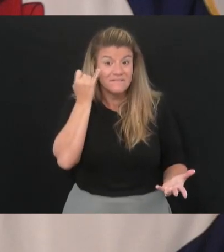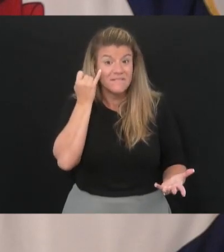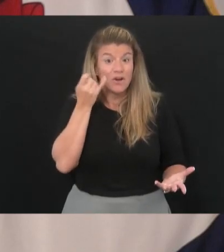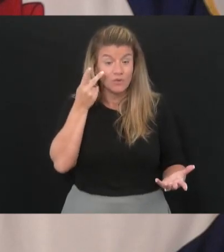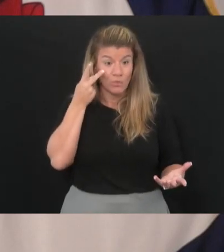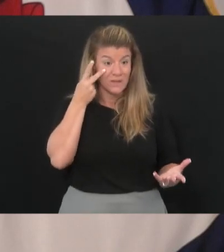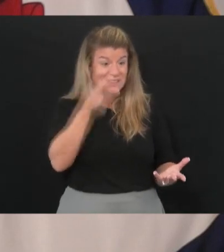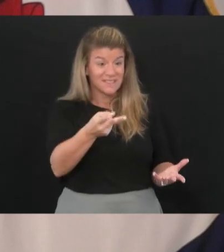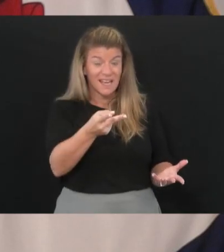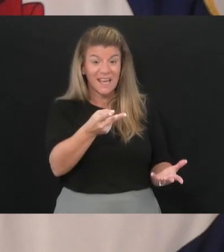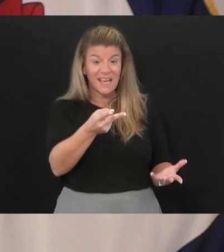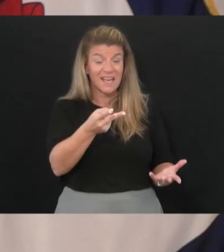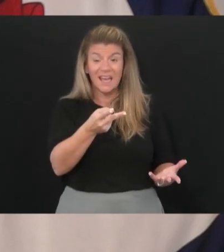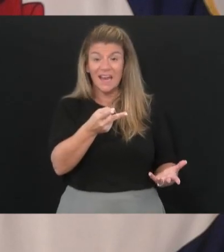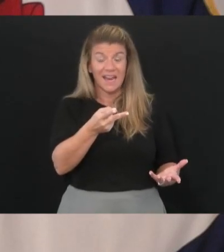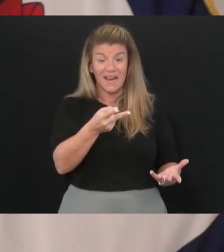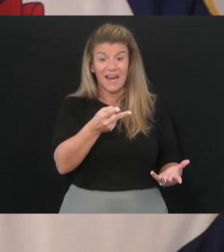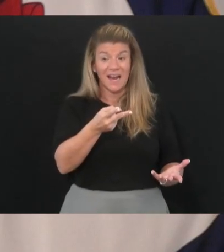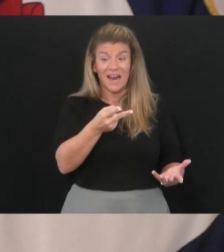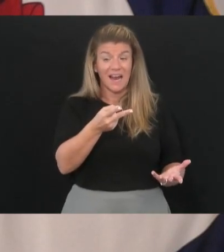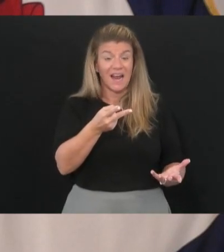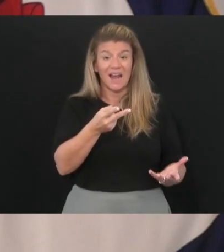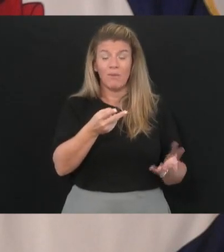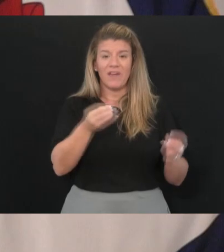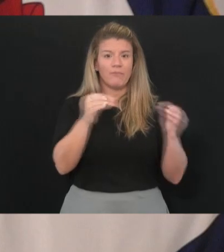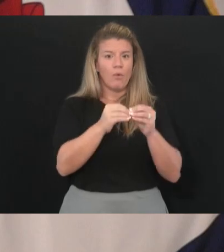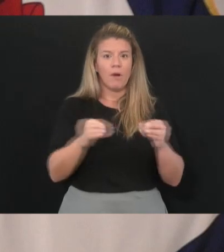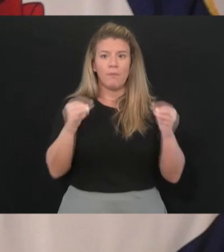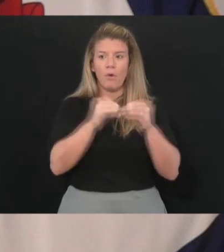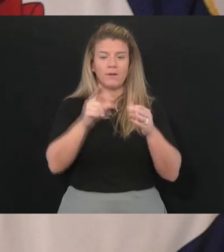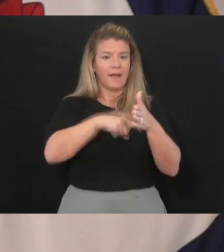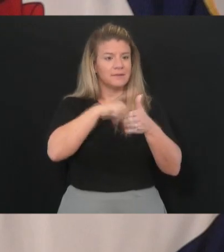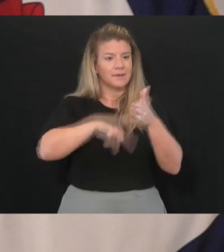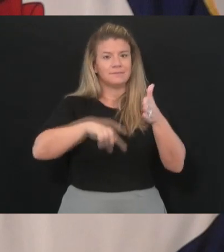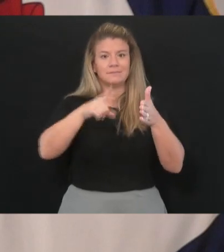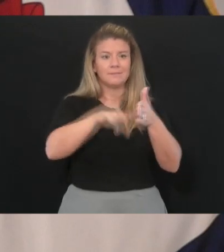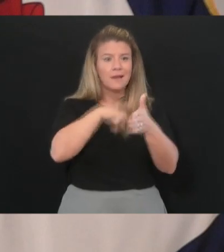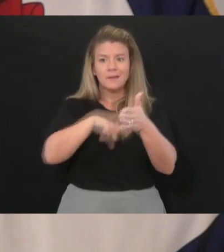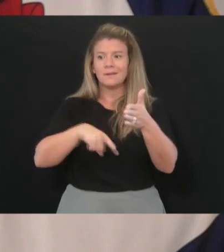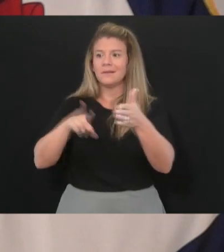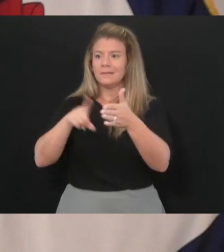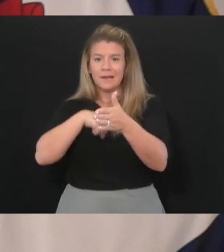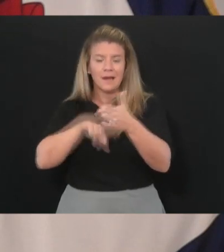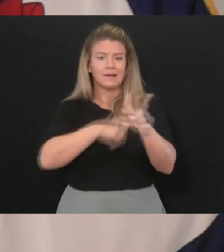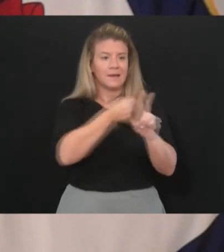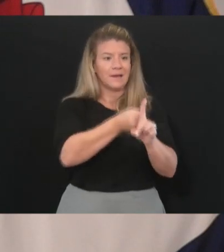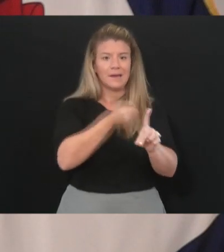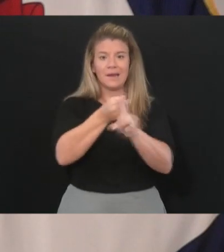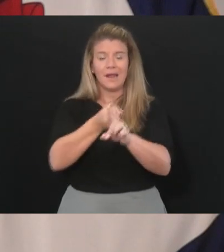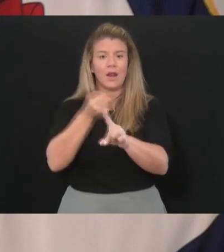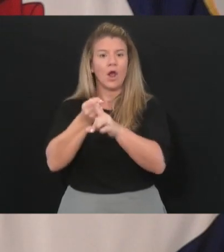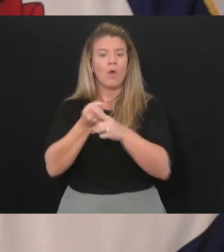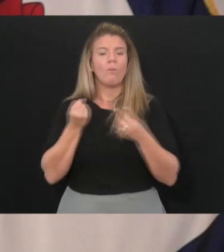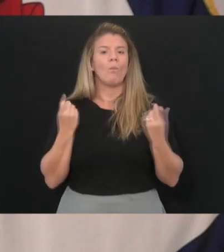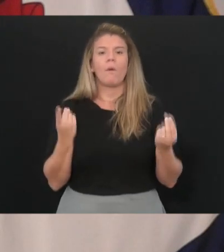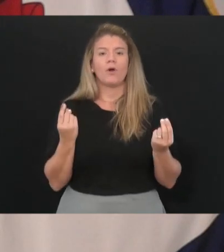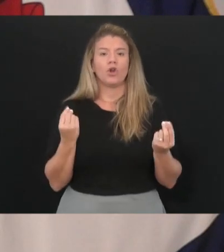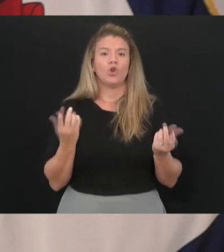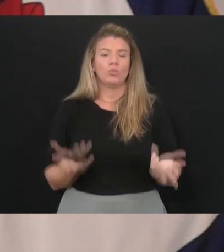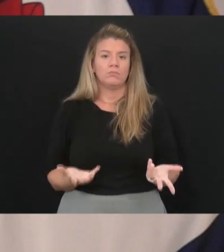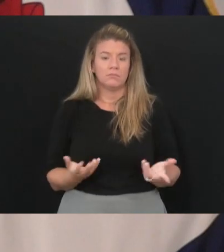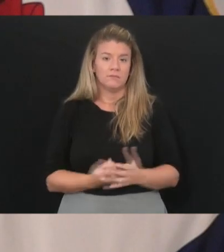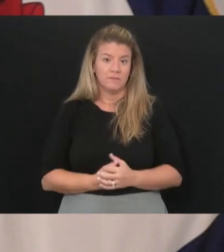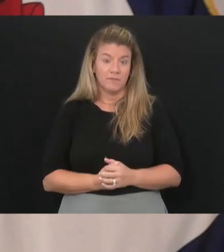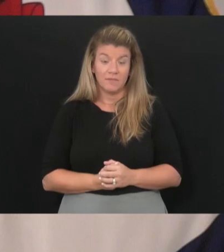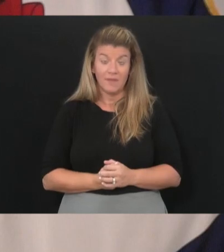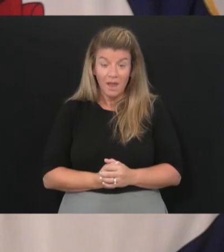have cancellations over and over across the land? What will we do? If that